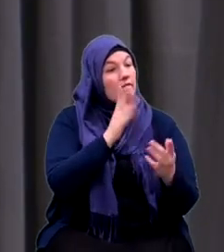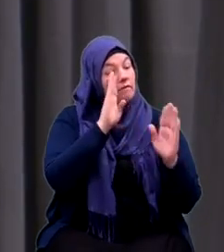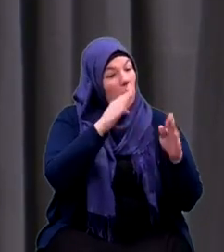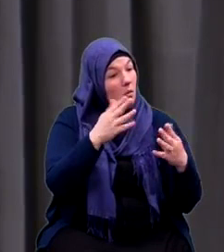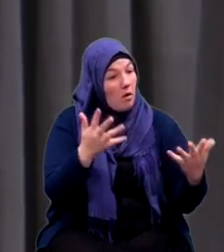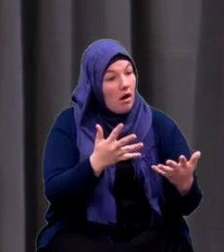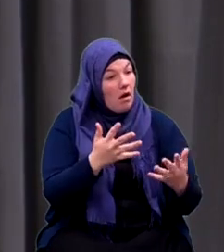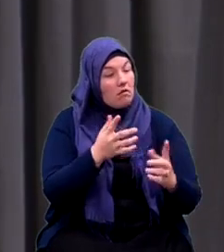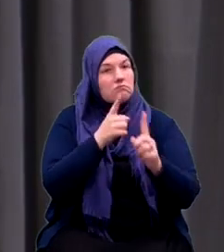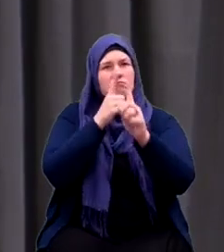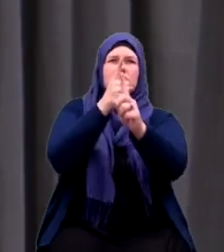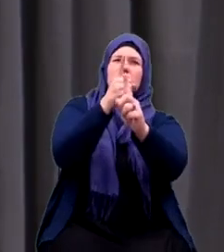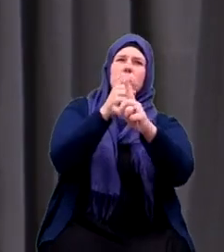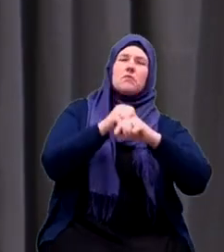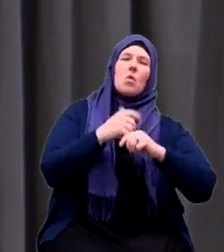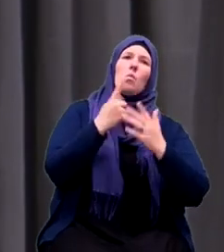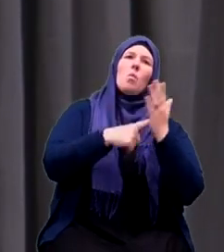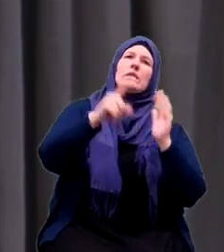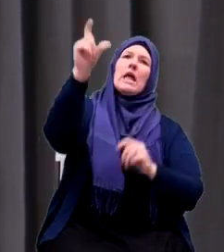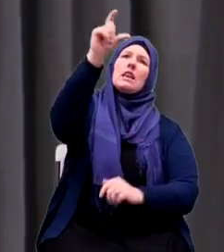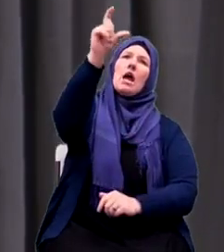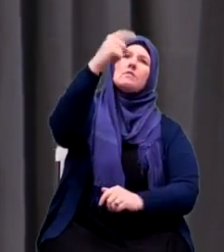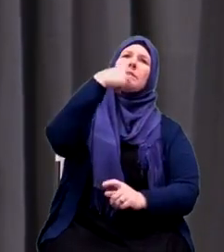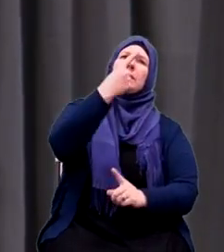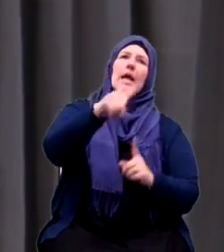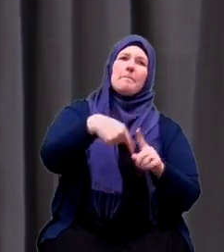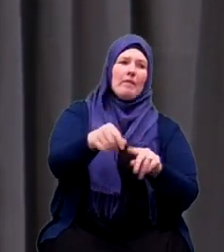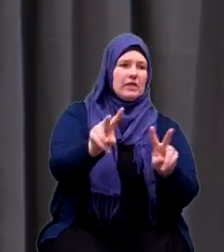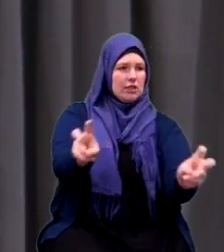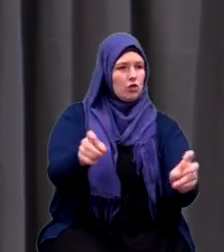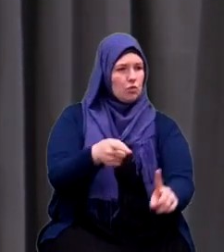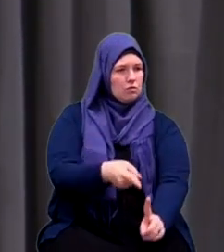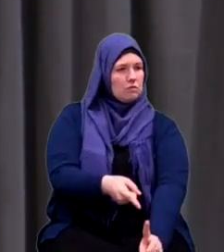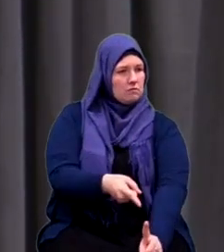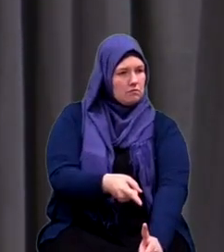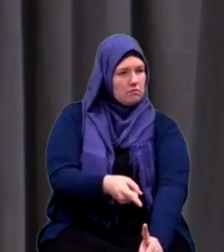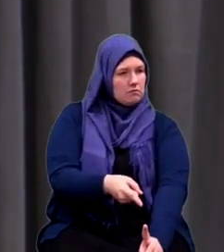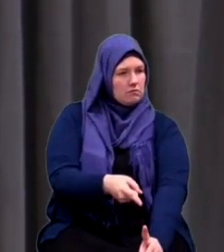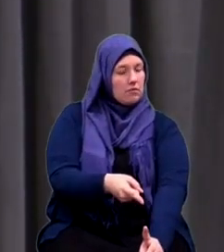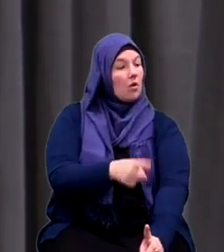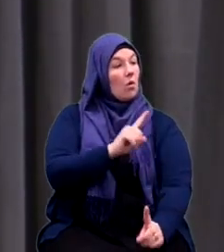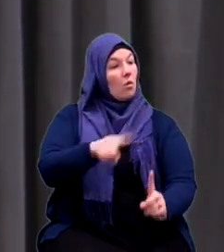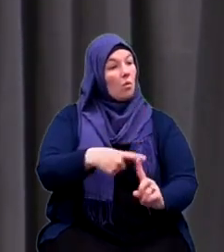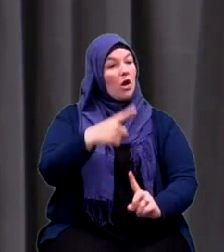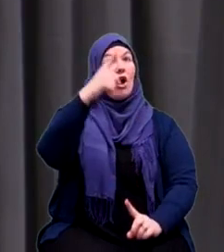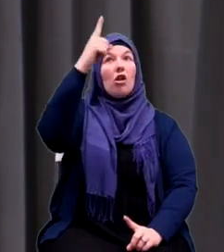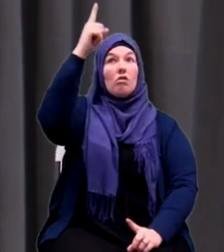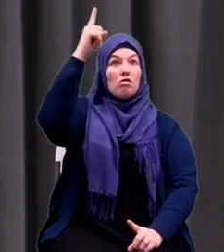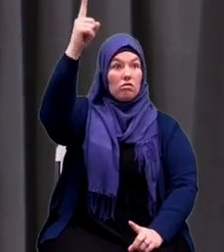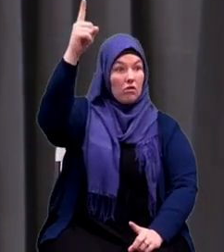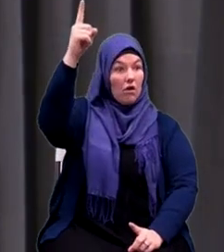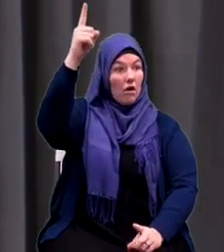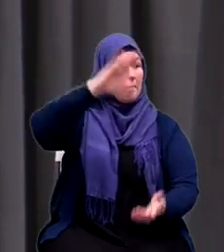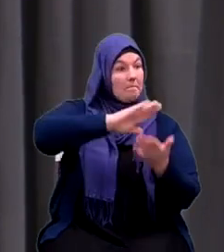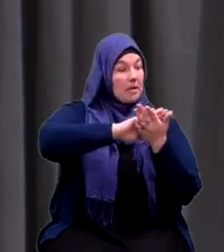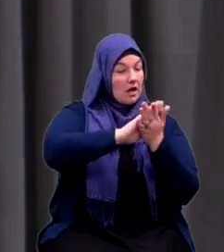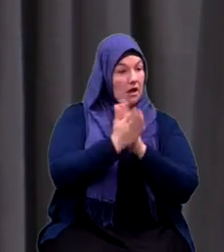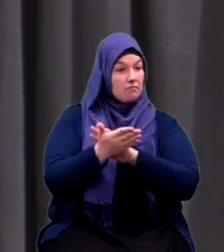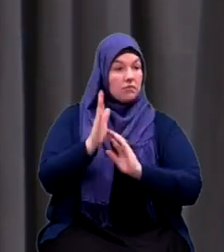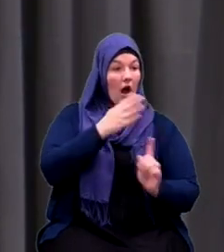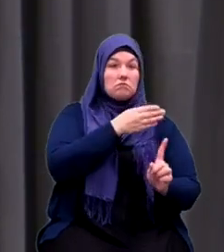focus on what does Islam say about this issue. So when Allah becomes our